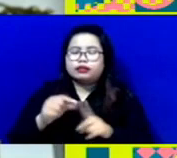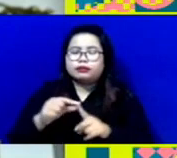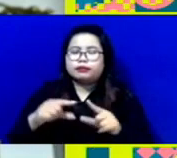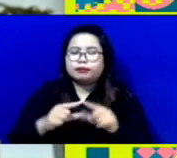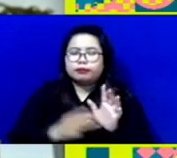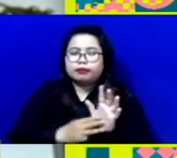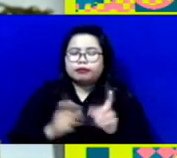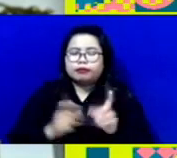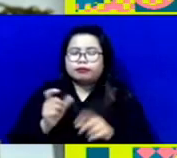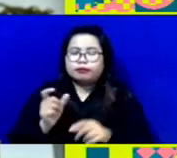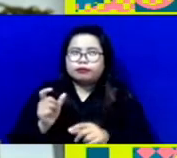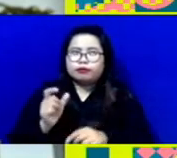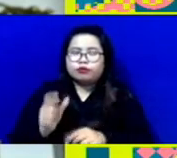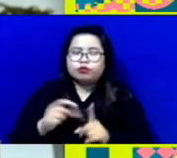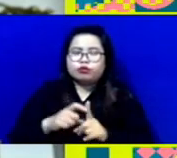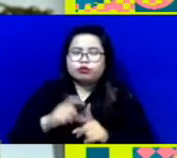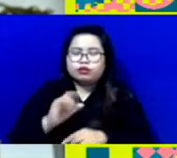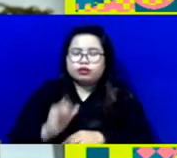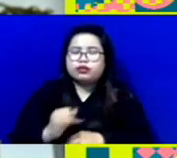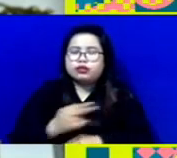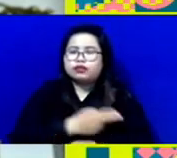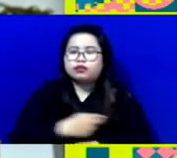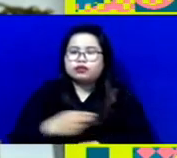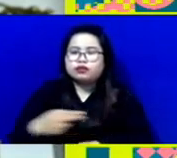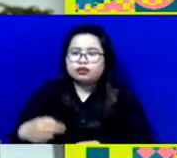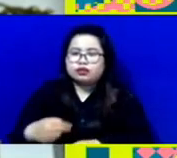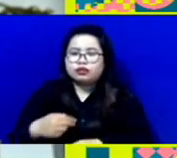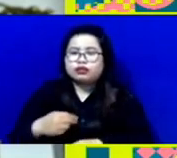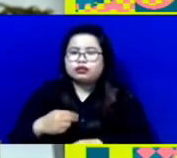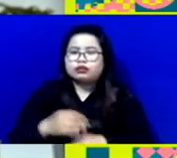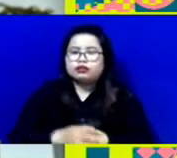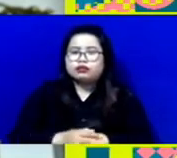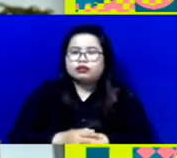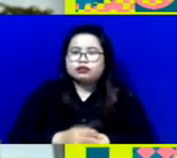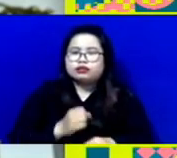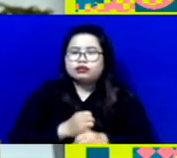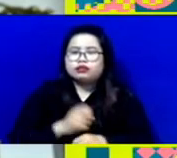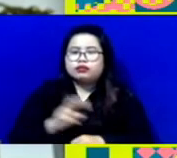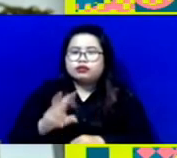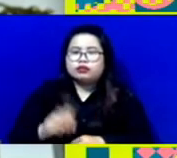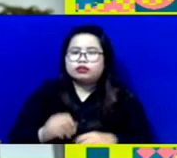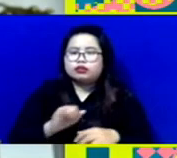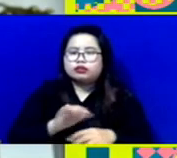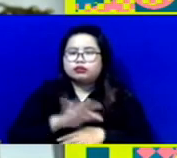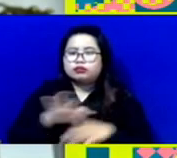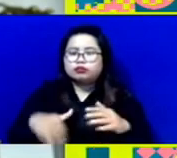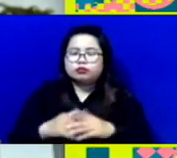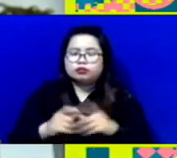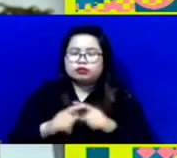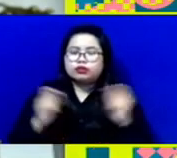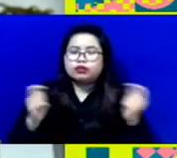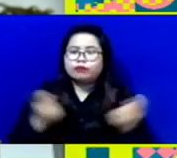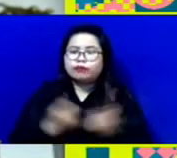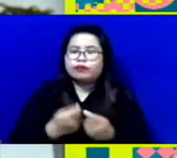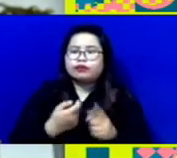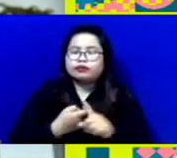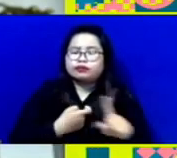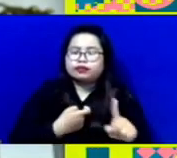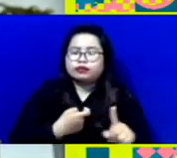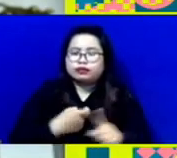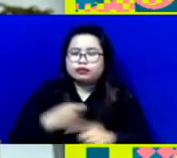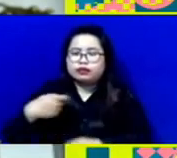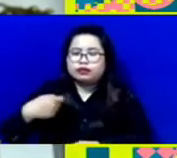and Deputy for International Partnership, Coordinating Minister for Economic Affairs. Yang kami hormati Bapak Profesor